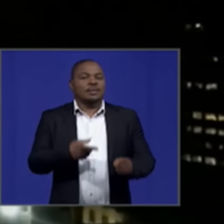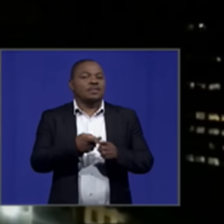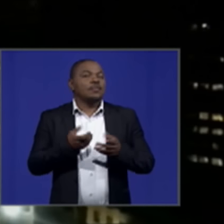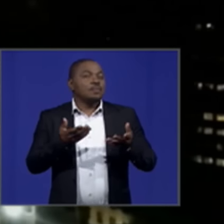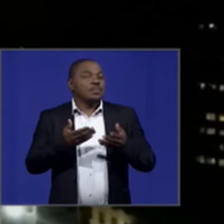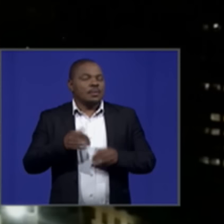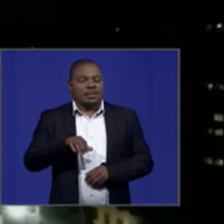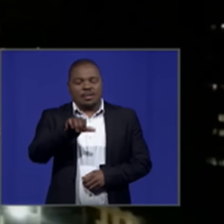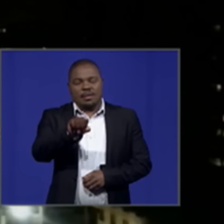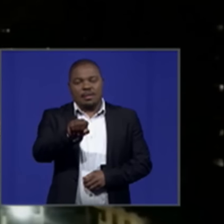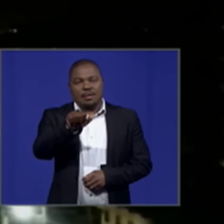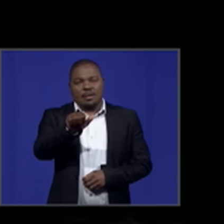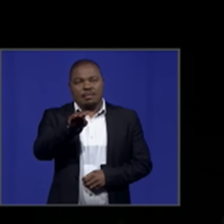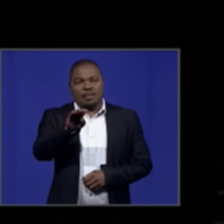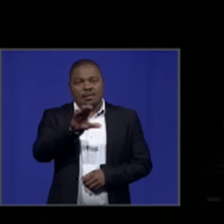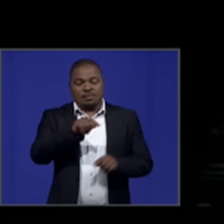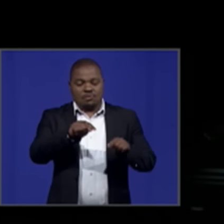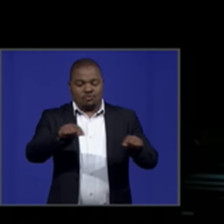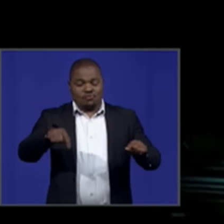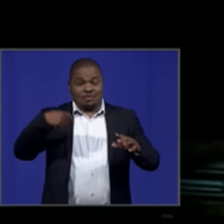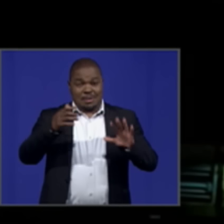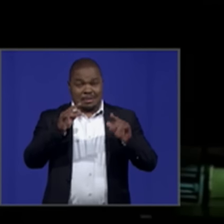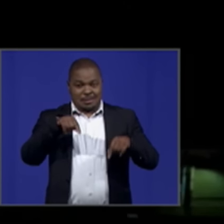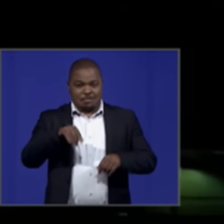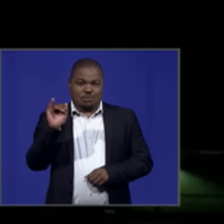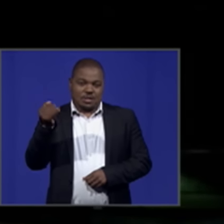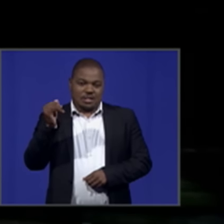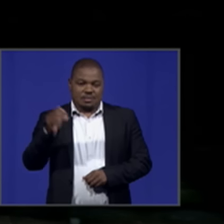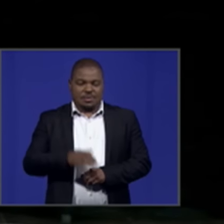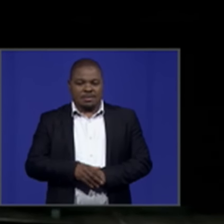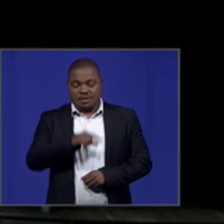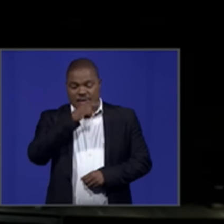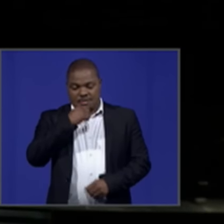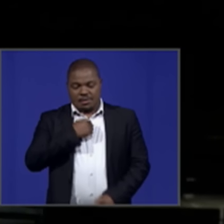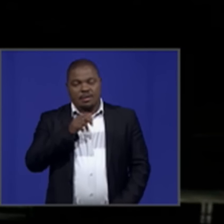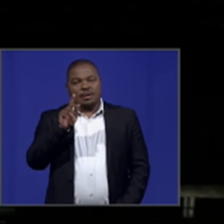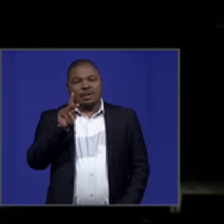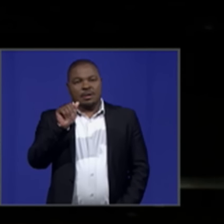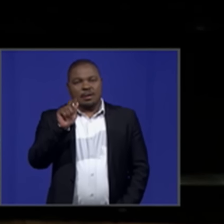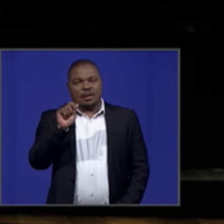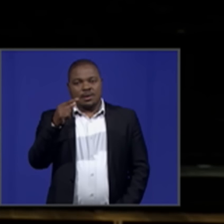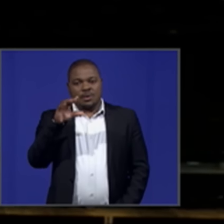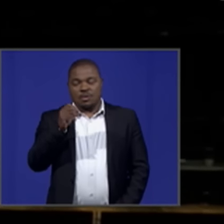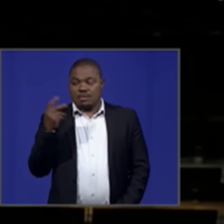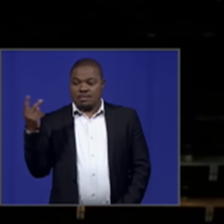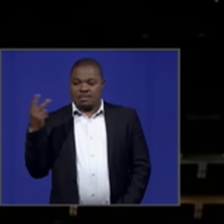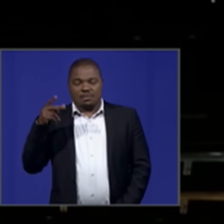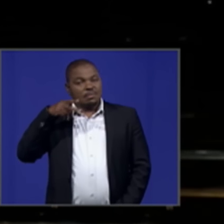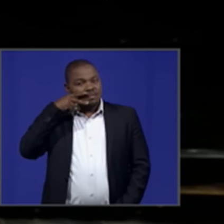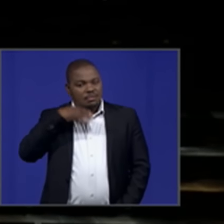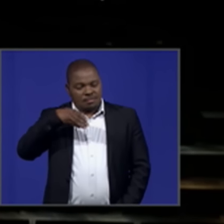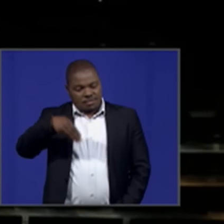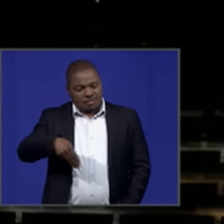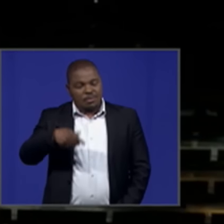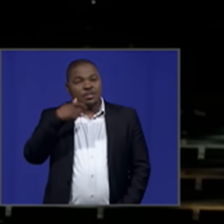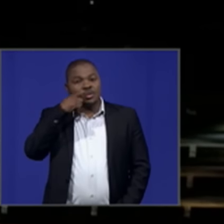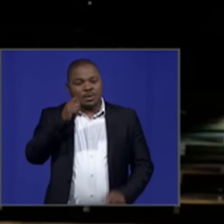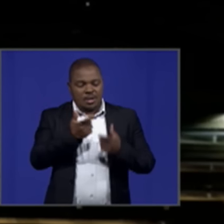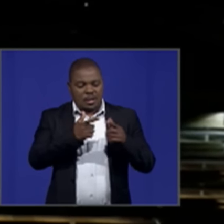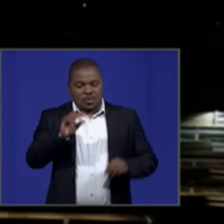Tlhamalalo go tswa SABC Studio 10 Auckland Park Johannesburg nna ka tle go mosielele Augustine Letlalo re go tlisa kgaso ya dikgang